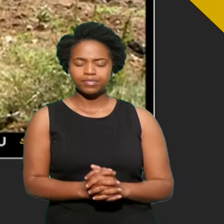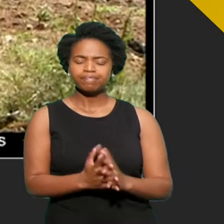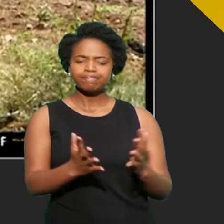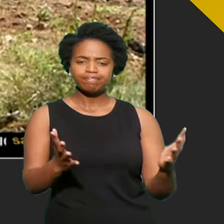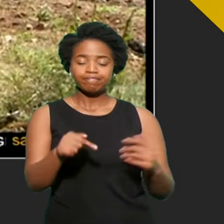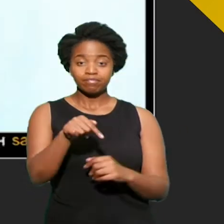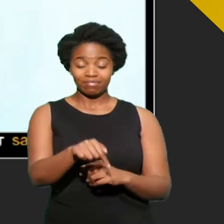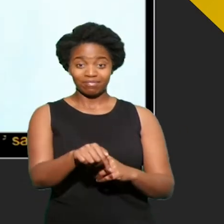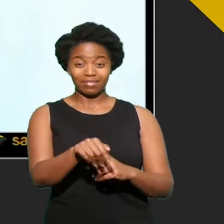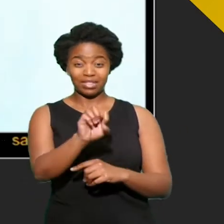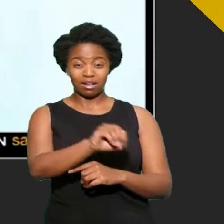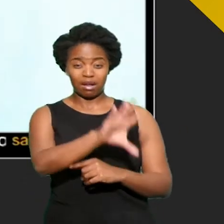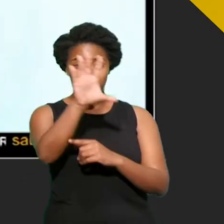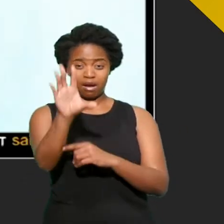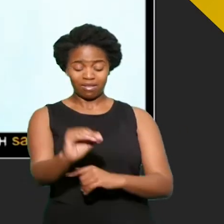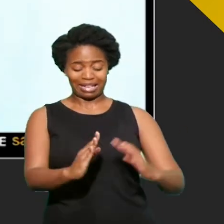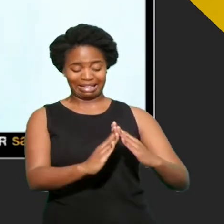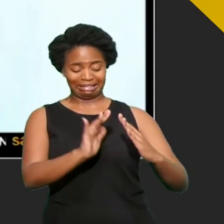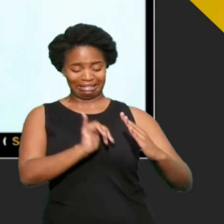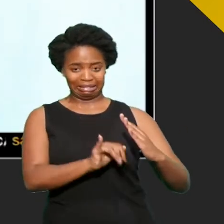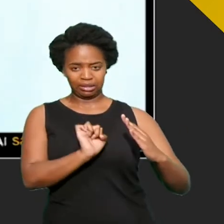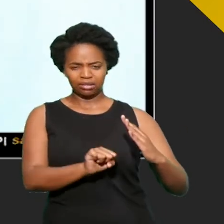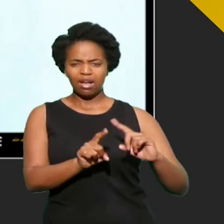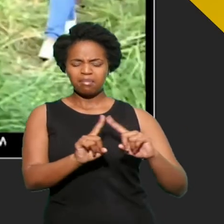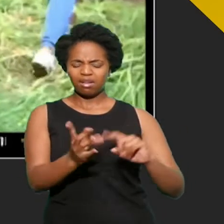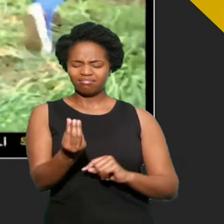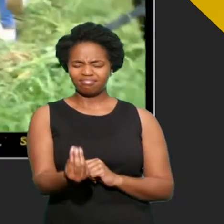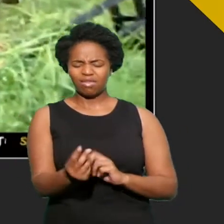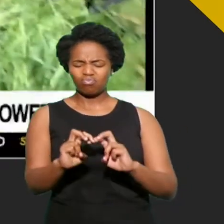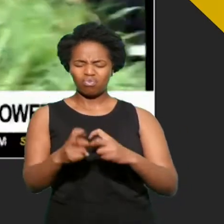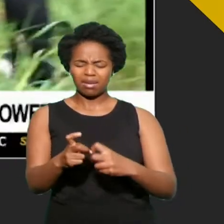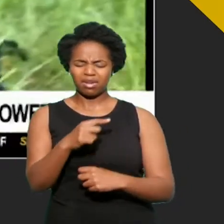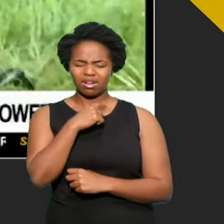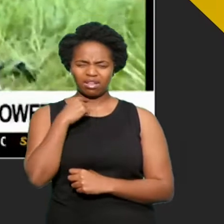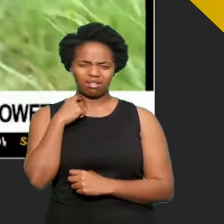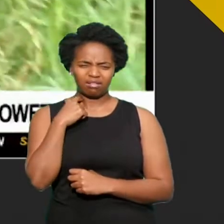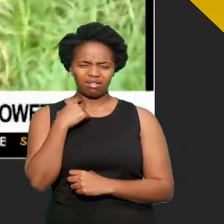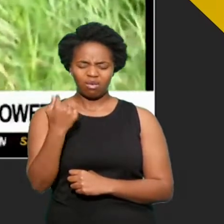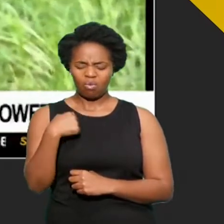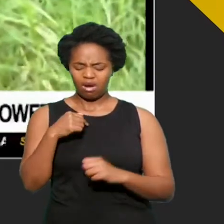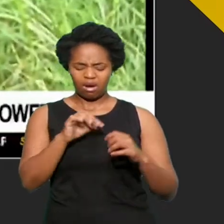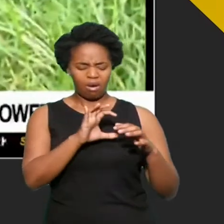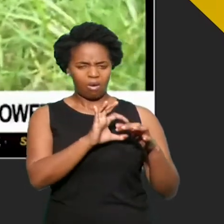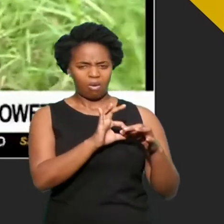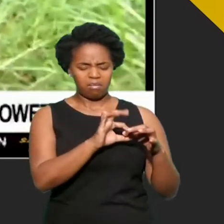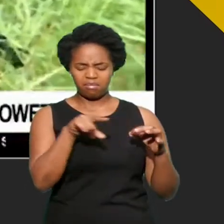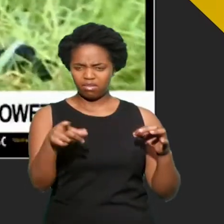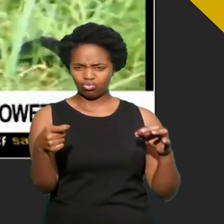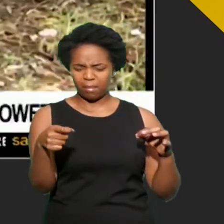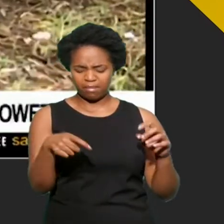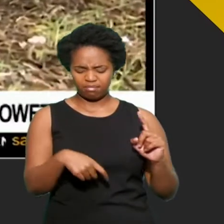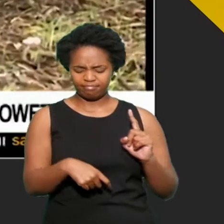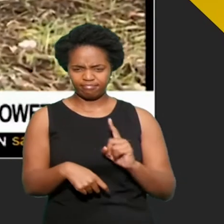Despite a national lockdown, a Soweto teenager was raped and killed on her way to a local shop. A distraught